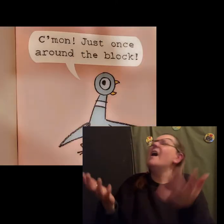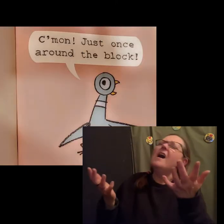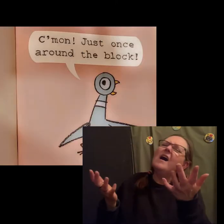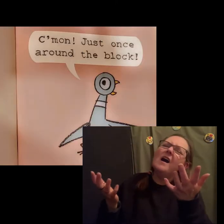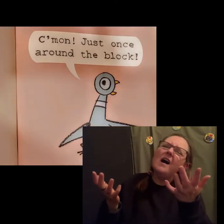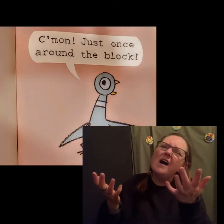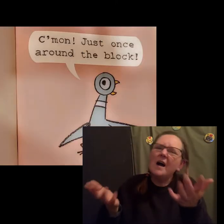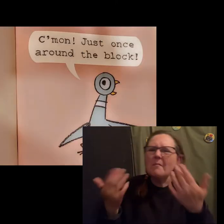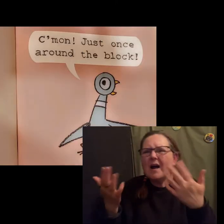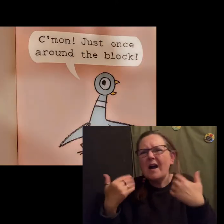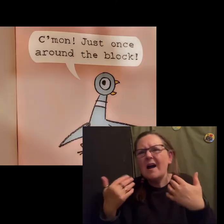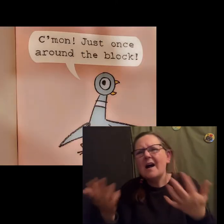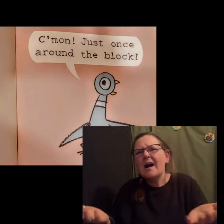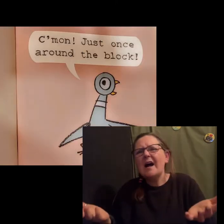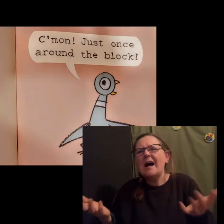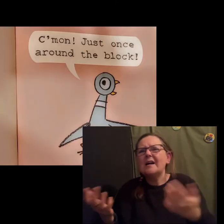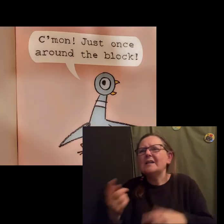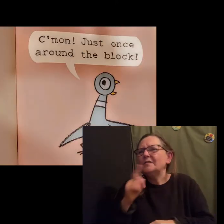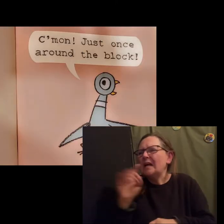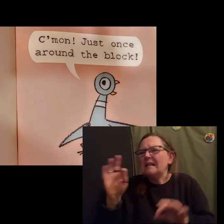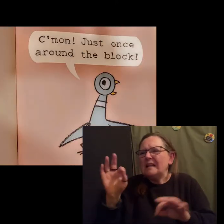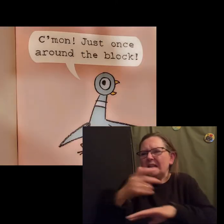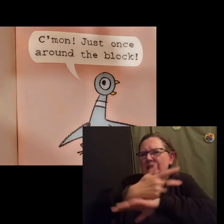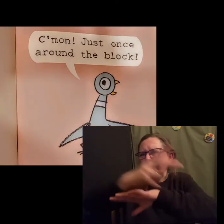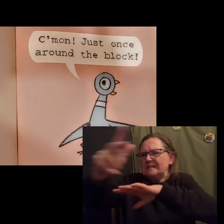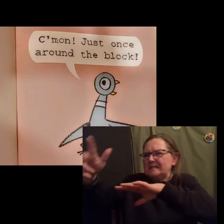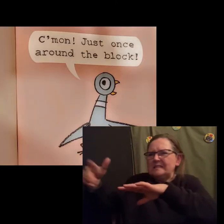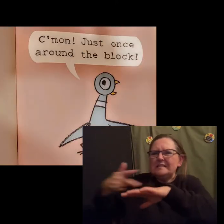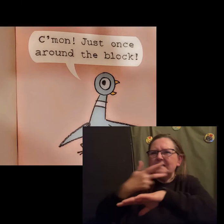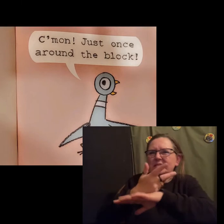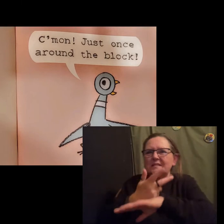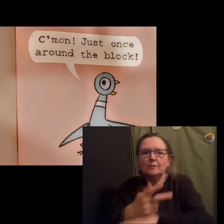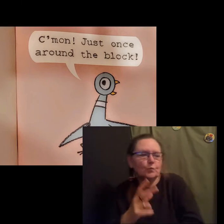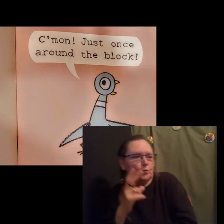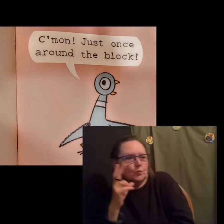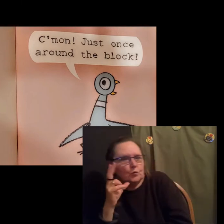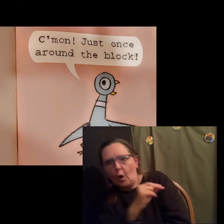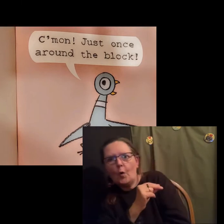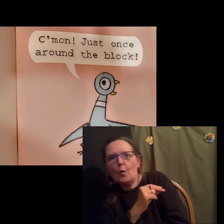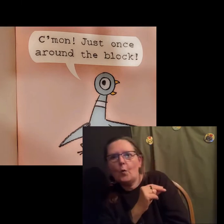Come on. Just once around the block. No!